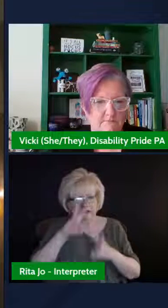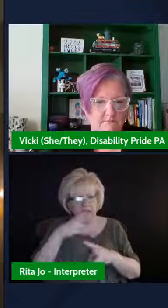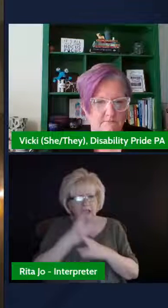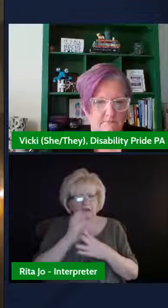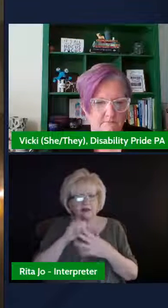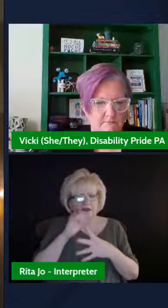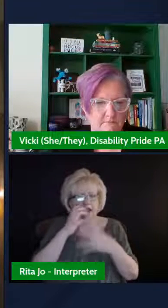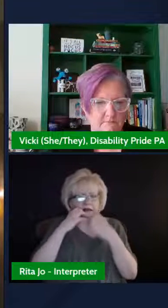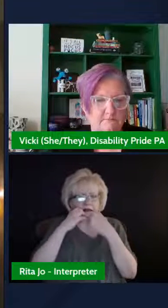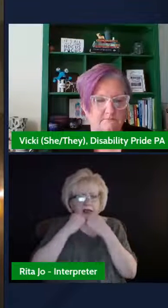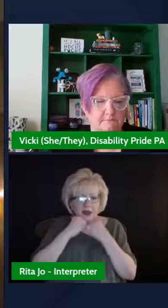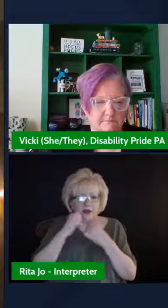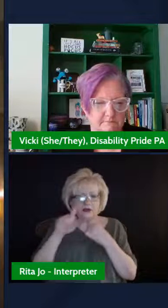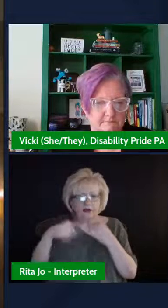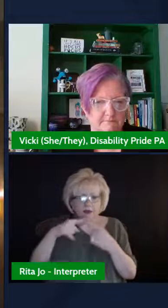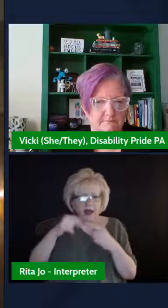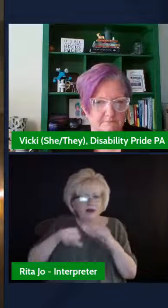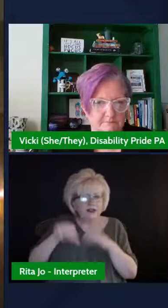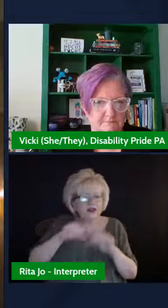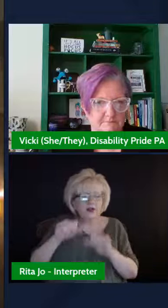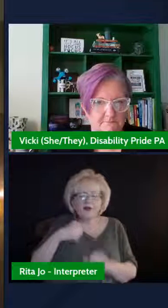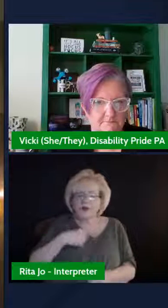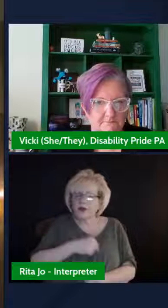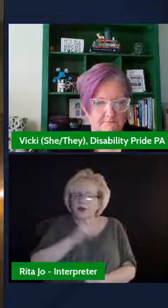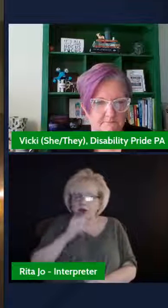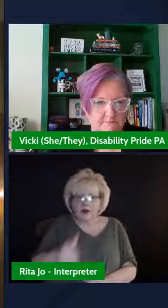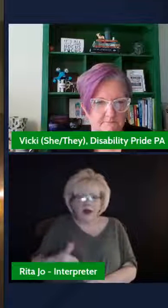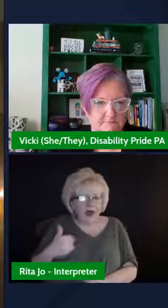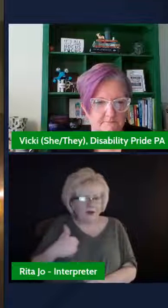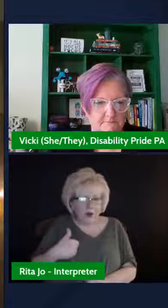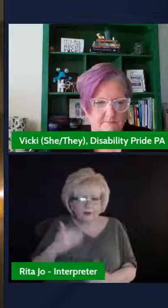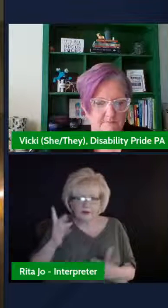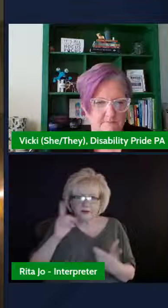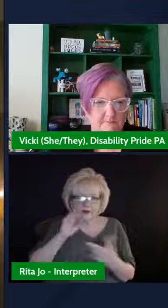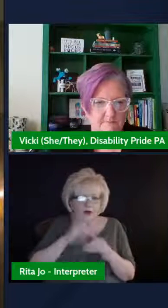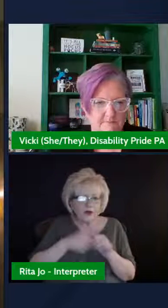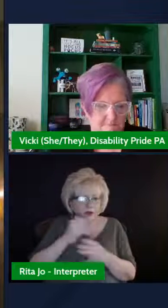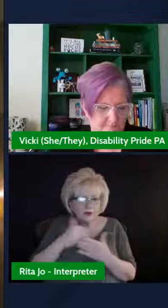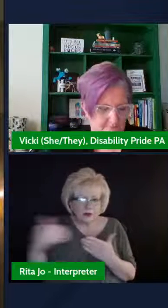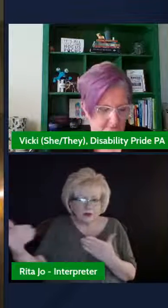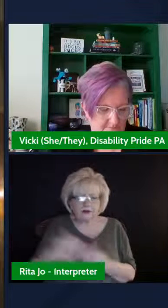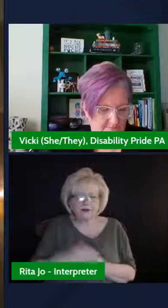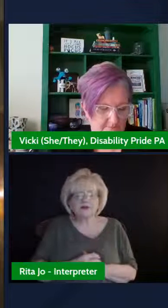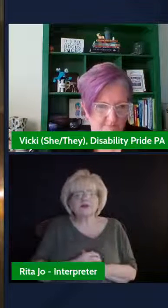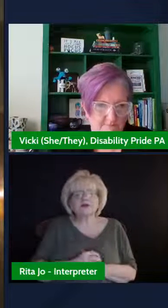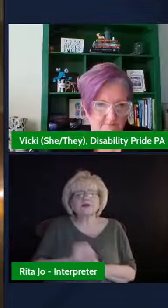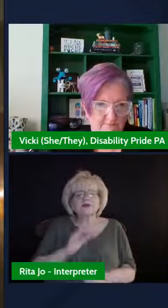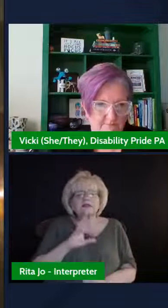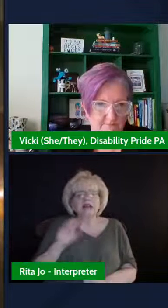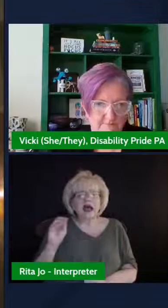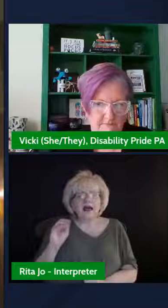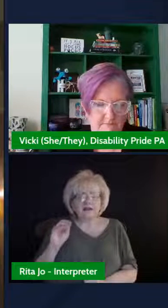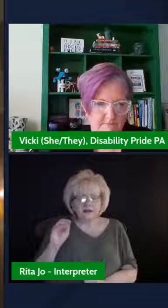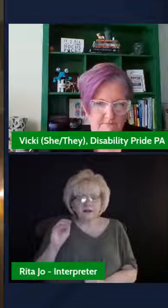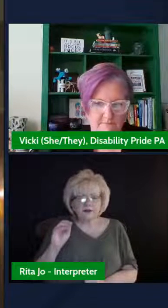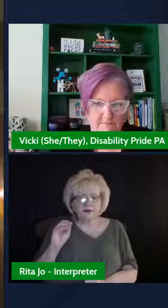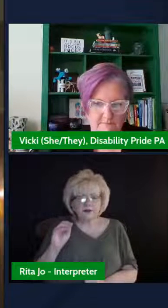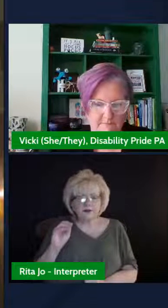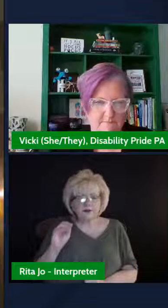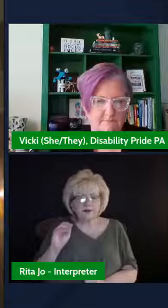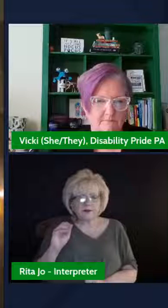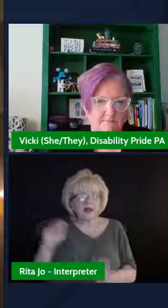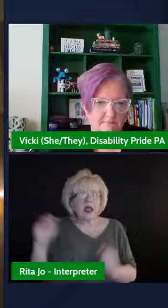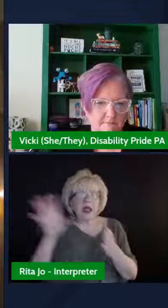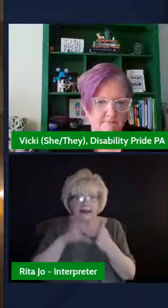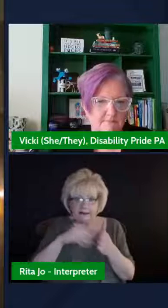and we don't have one, um, by and large. Uh, yeah, and it's been expensive